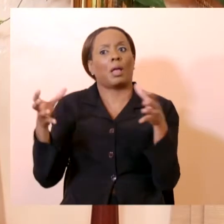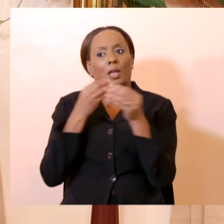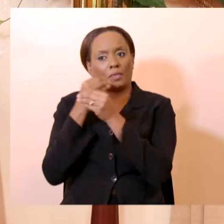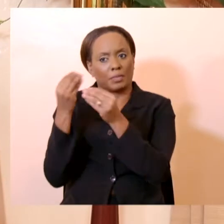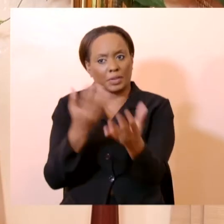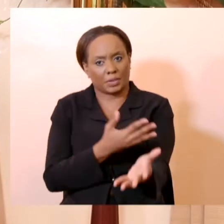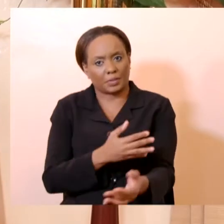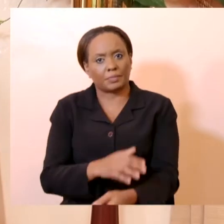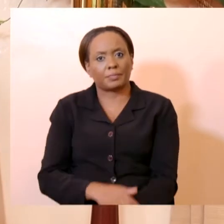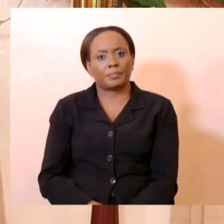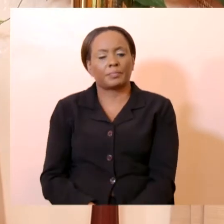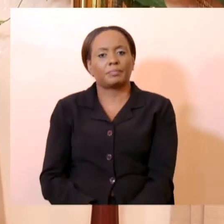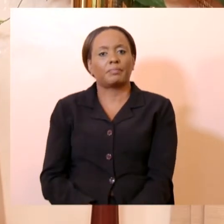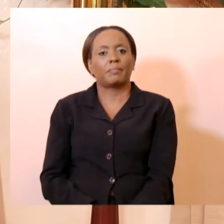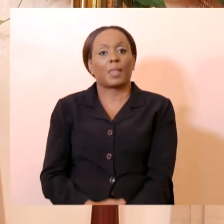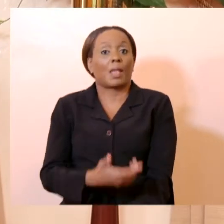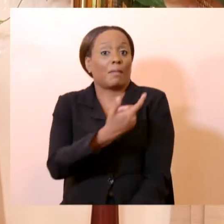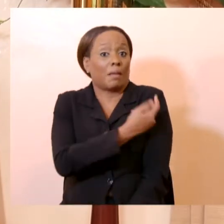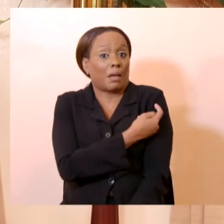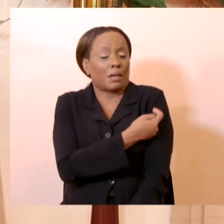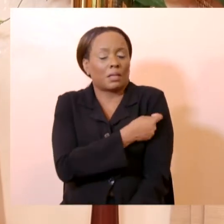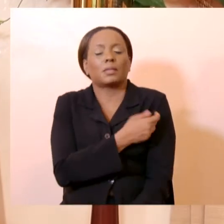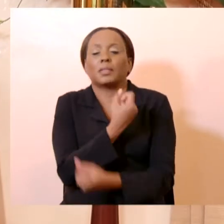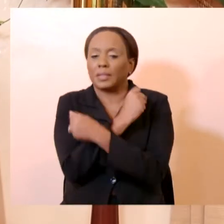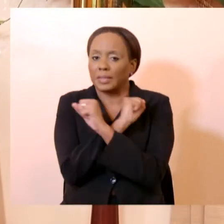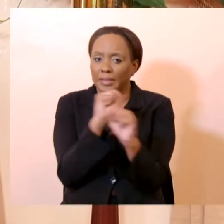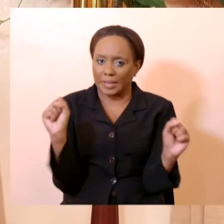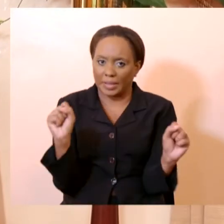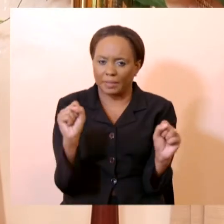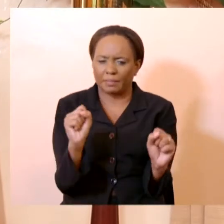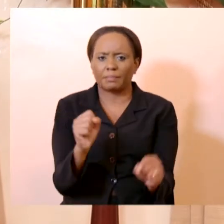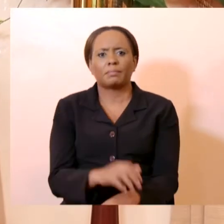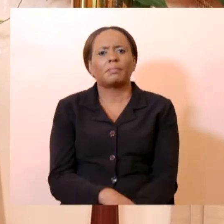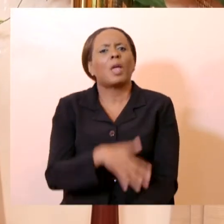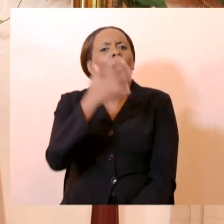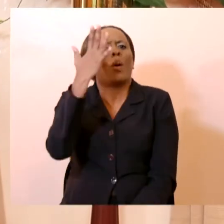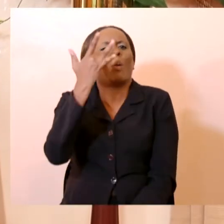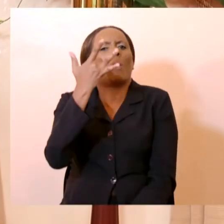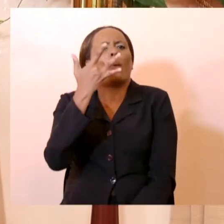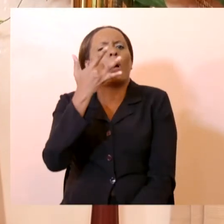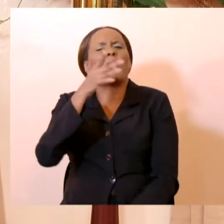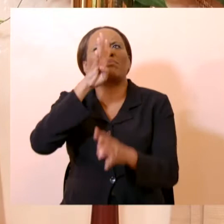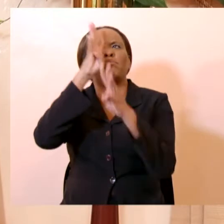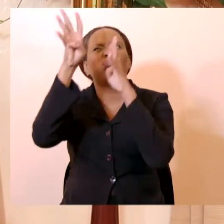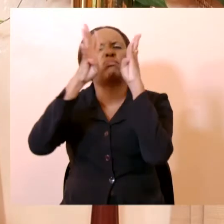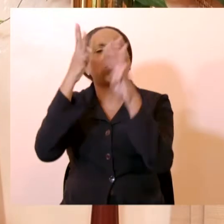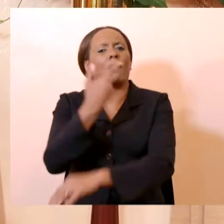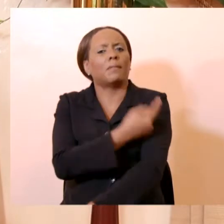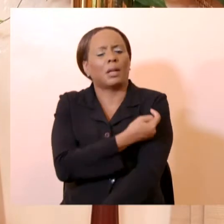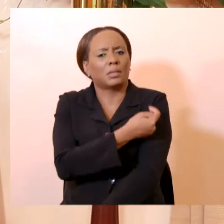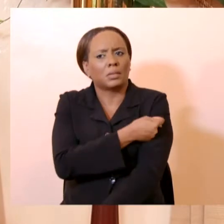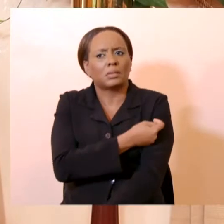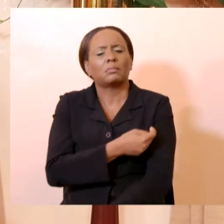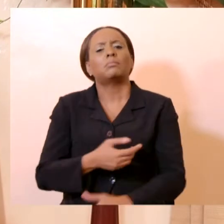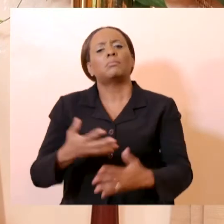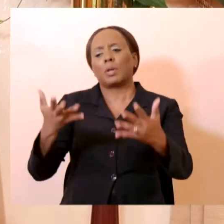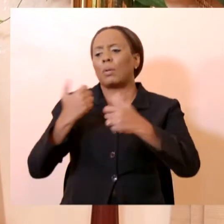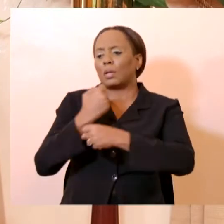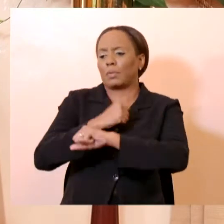are safe, they have been created to prevent infectious diseases. Next